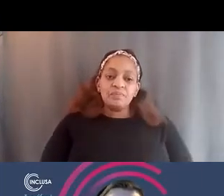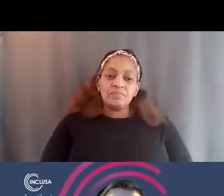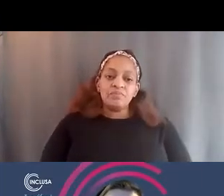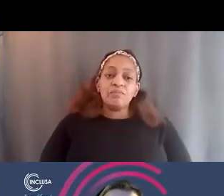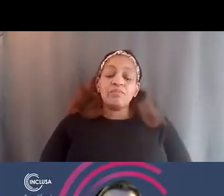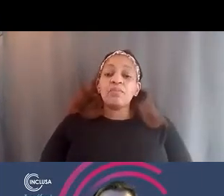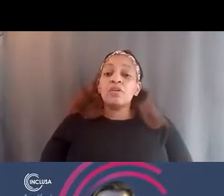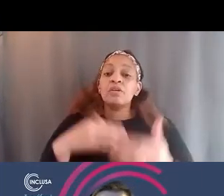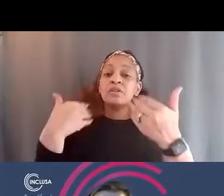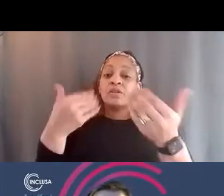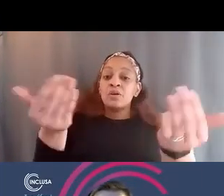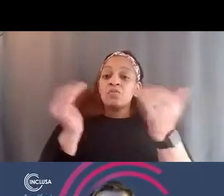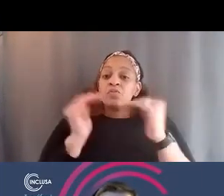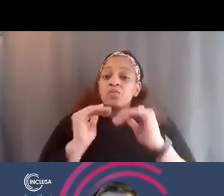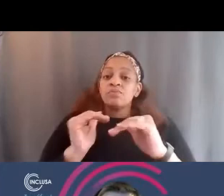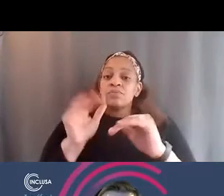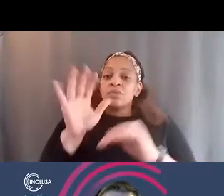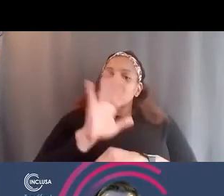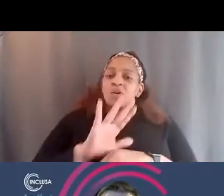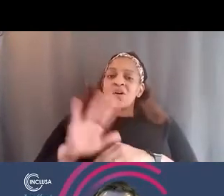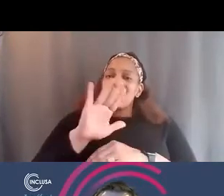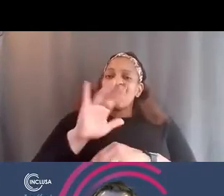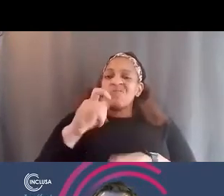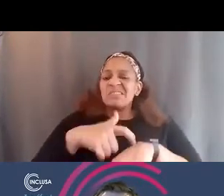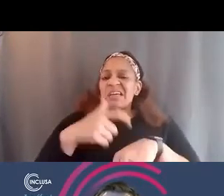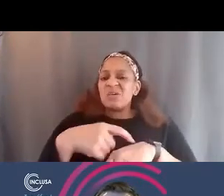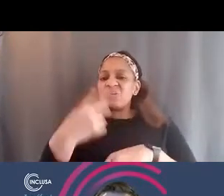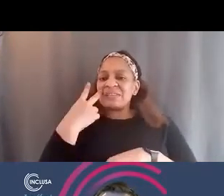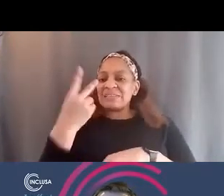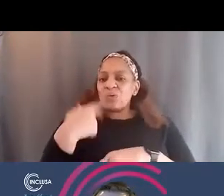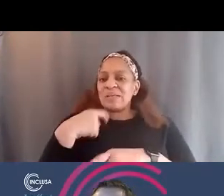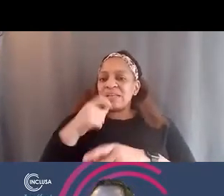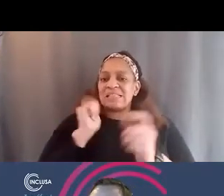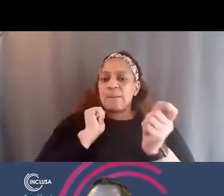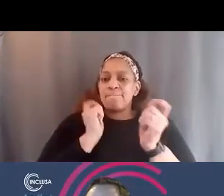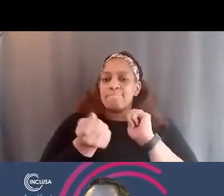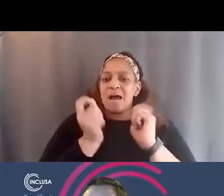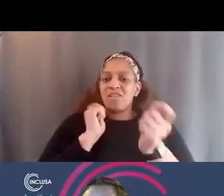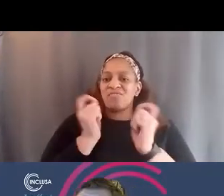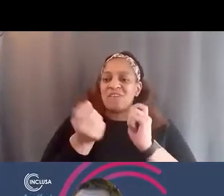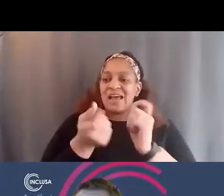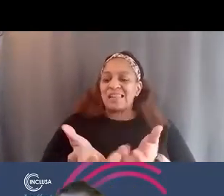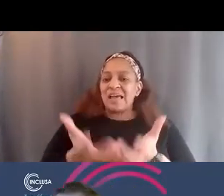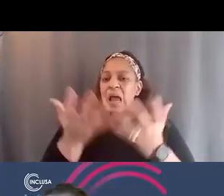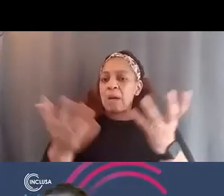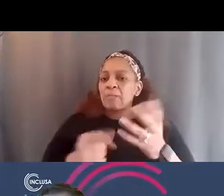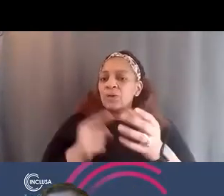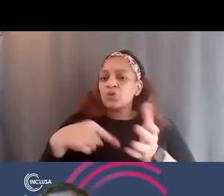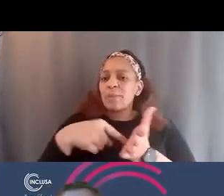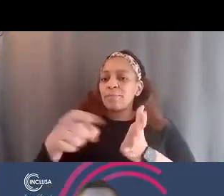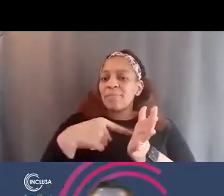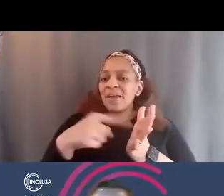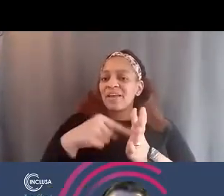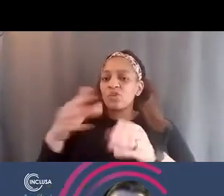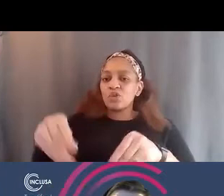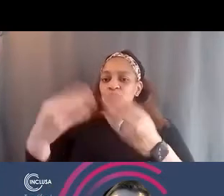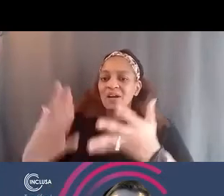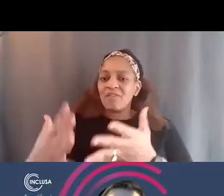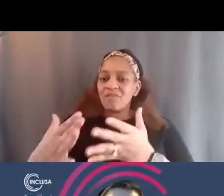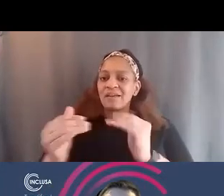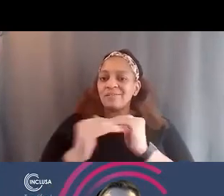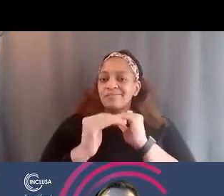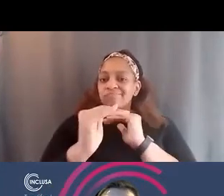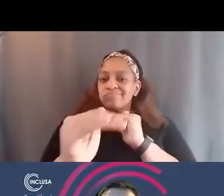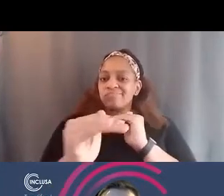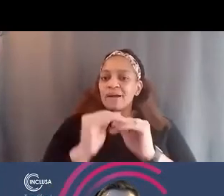And over time, we recognized we needed to, again, modify what we were paying providers and create some consistency where we needed to be.